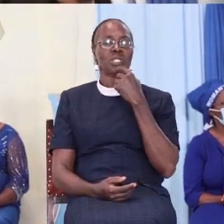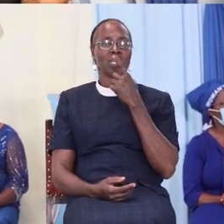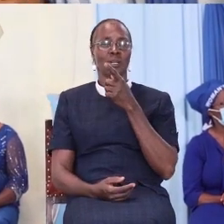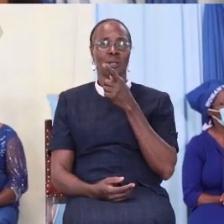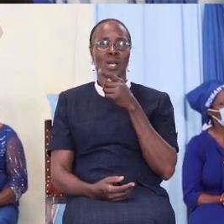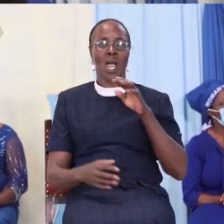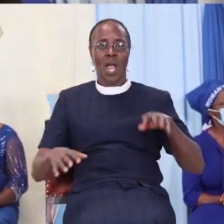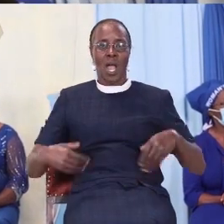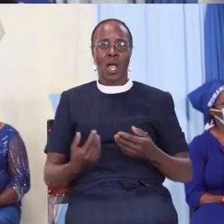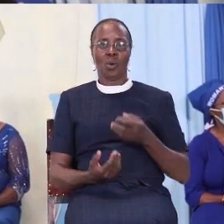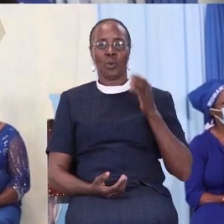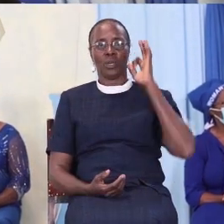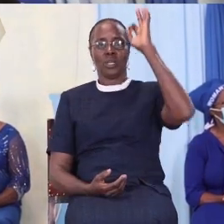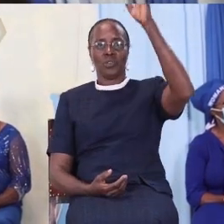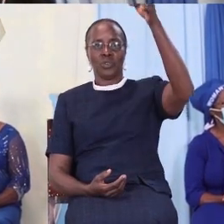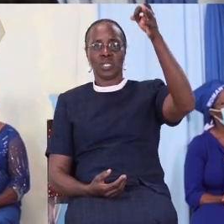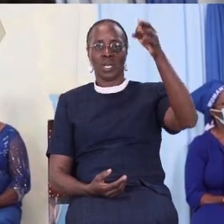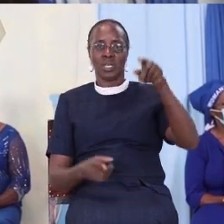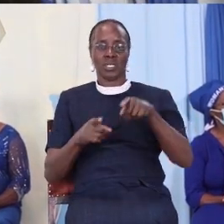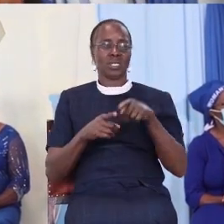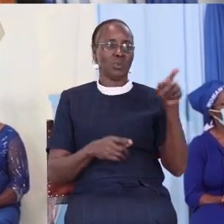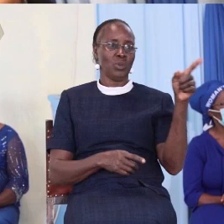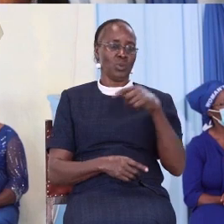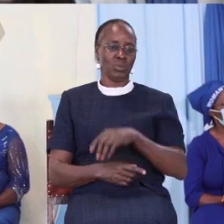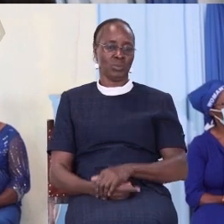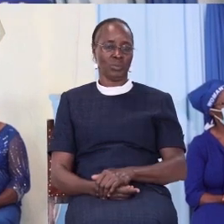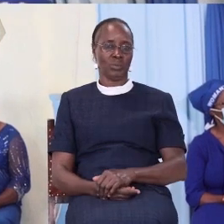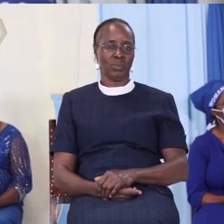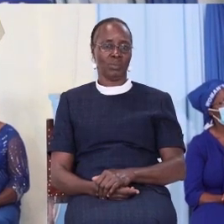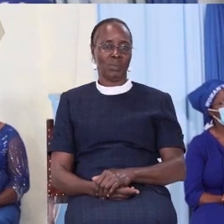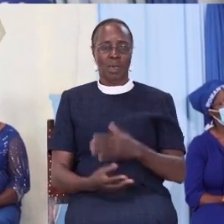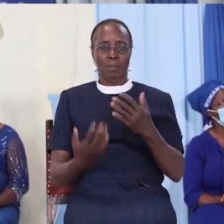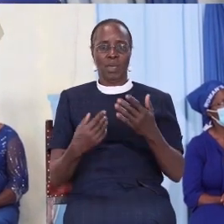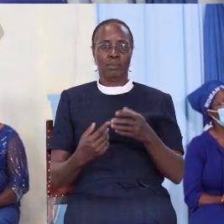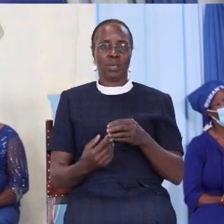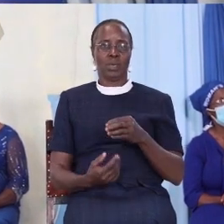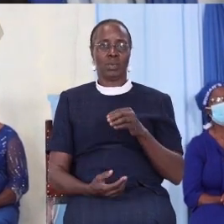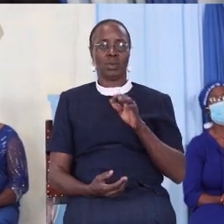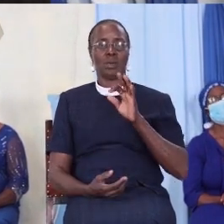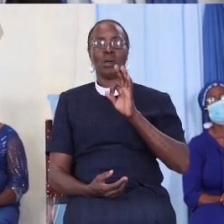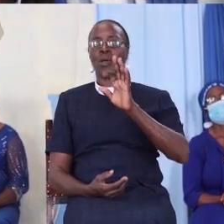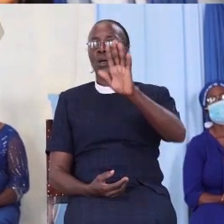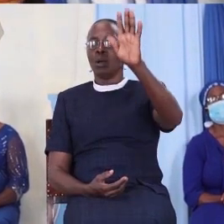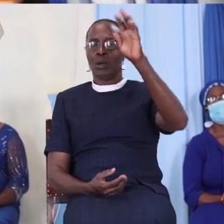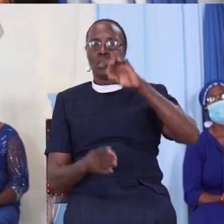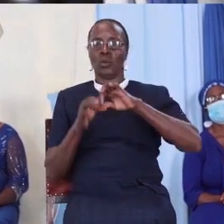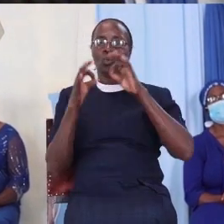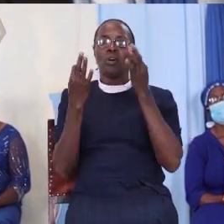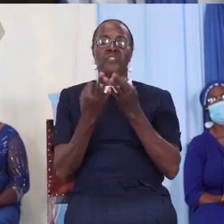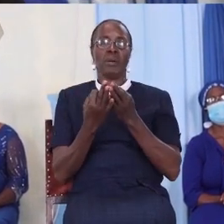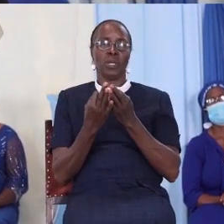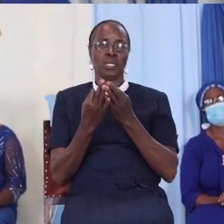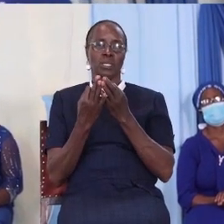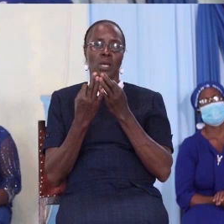a background that is not very right with God. You may have come from